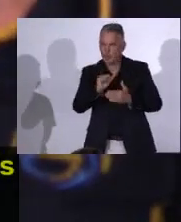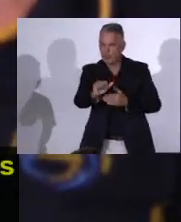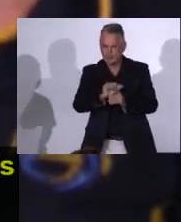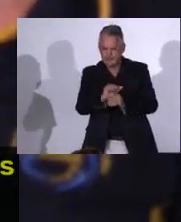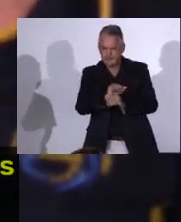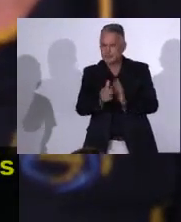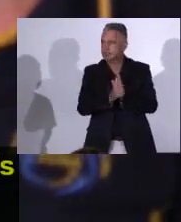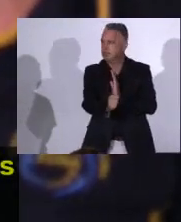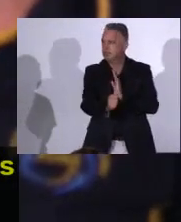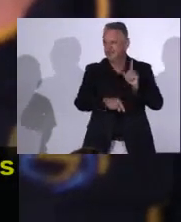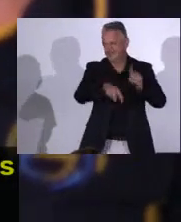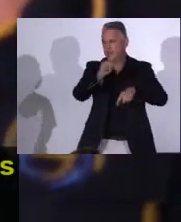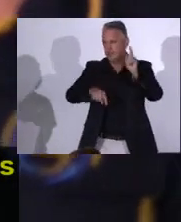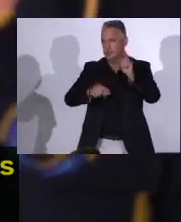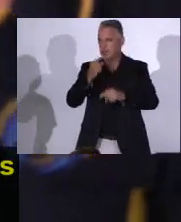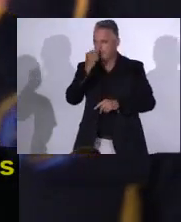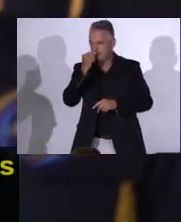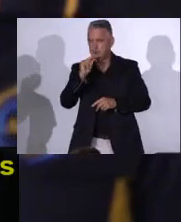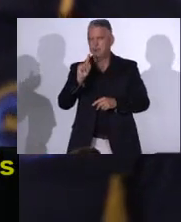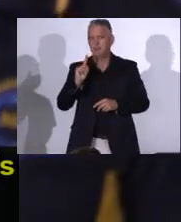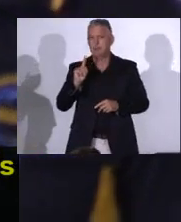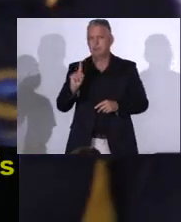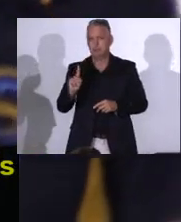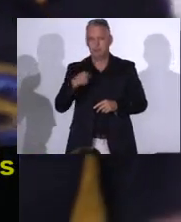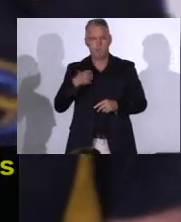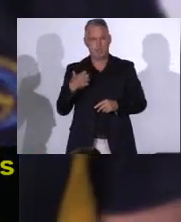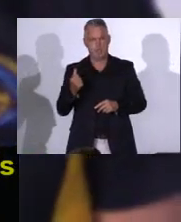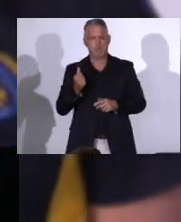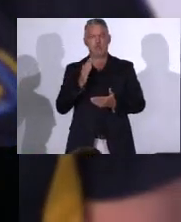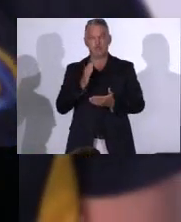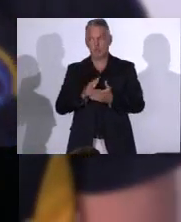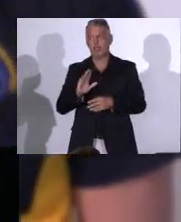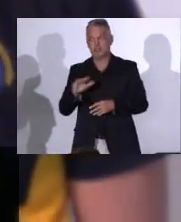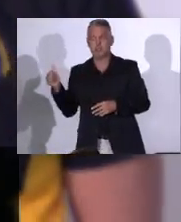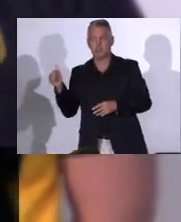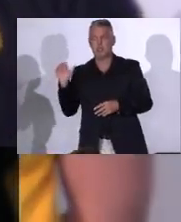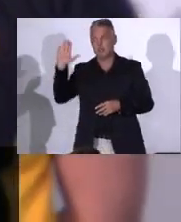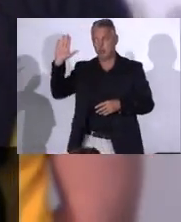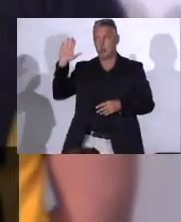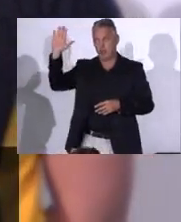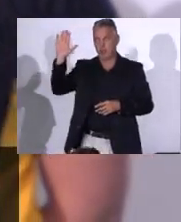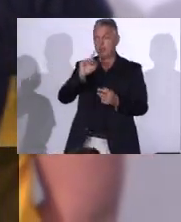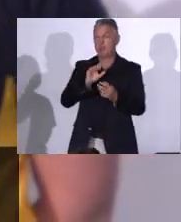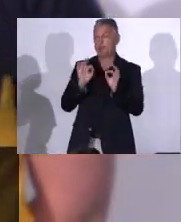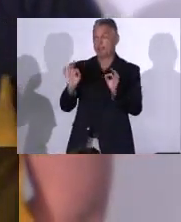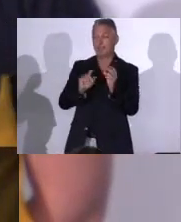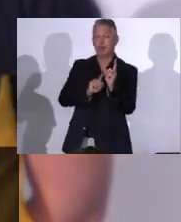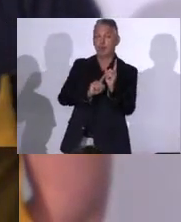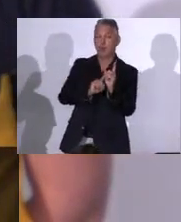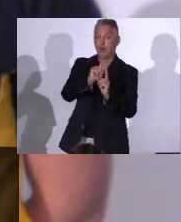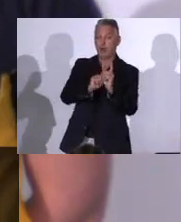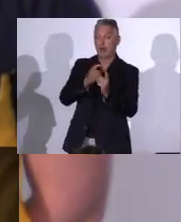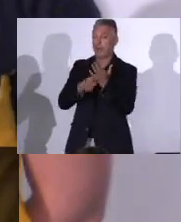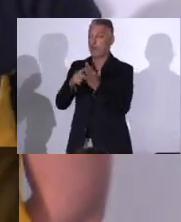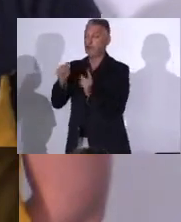of abilities, like I said, but we've got some really talented netballers. So with the one-on-one support that the rep girls